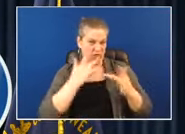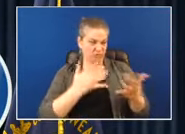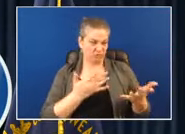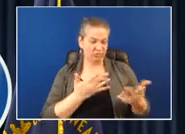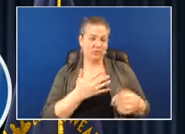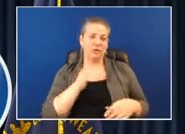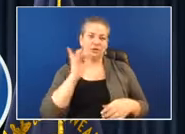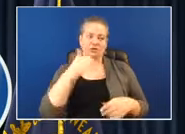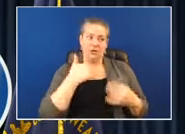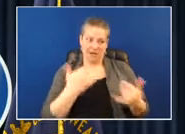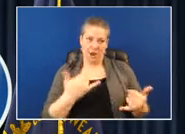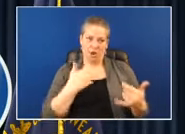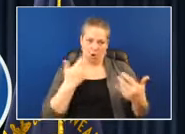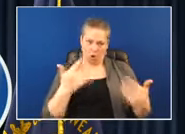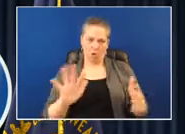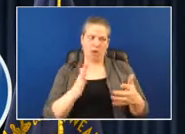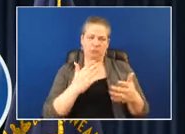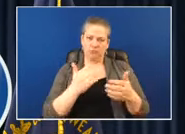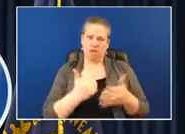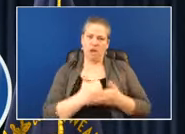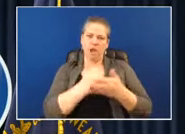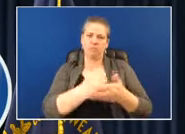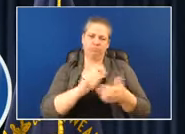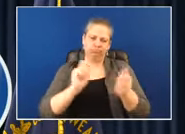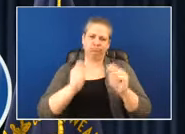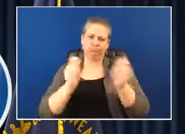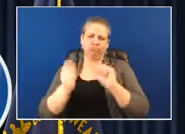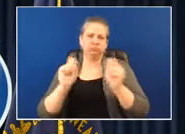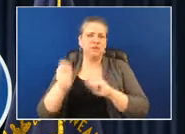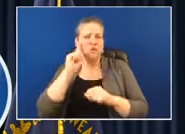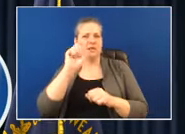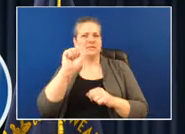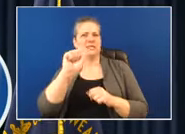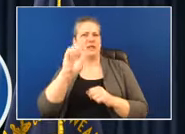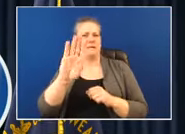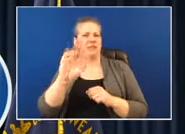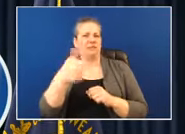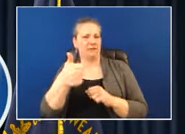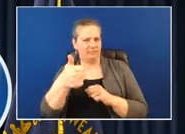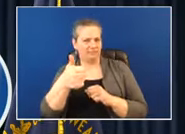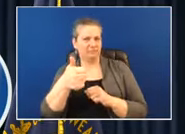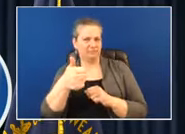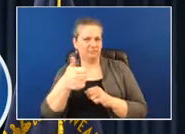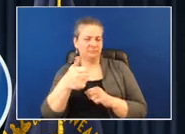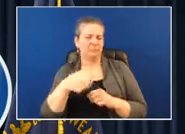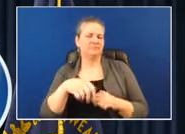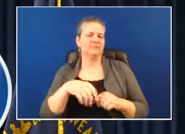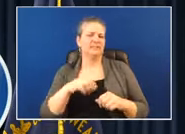we see in Senate Bill 10. Senate Bill 10 aims to help